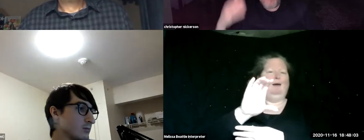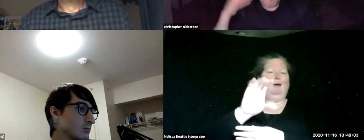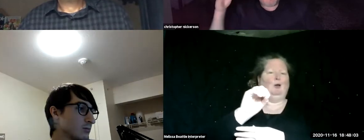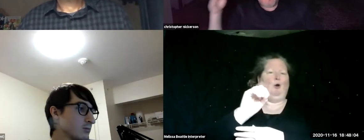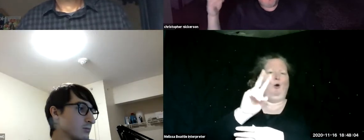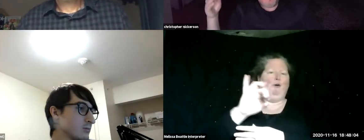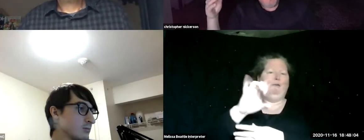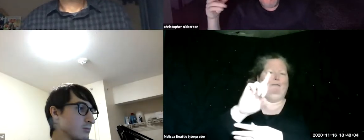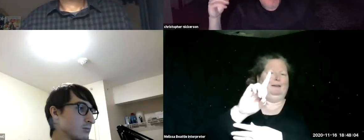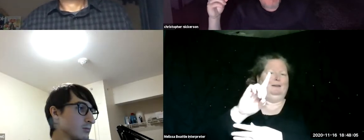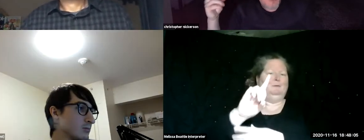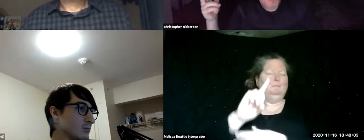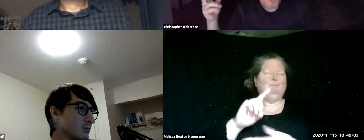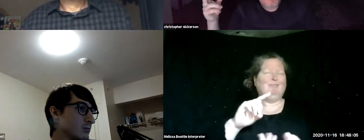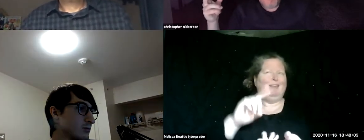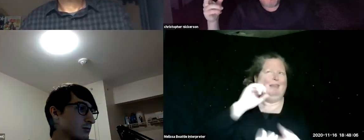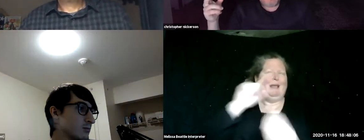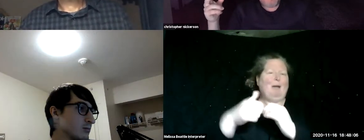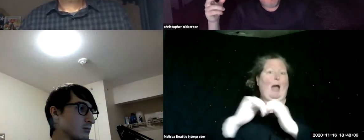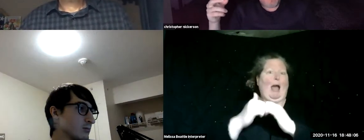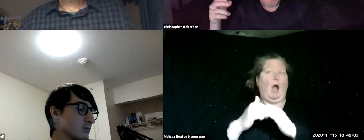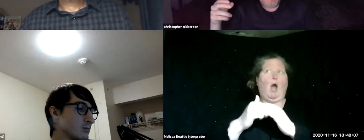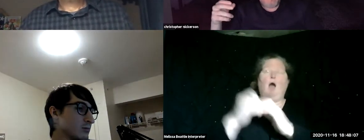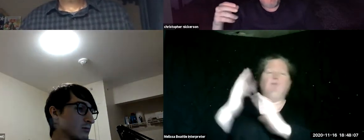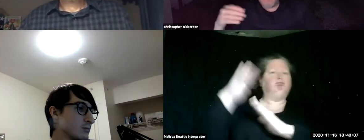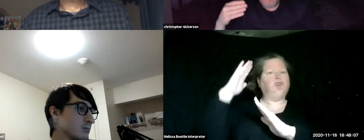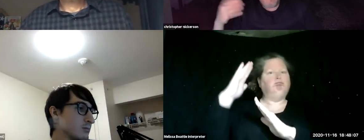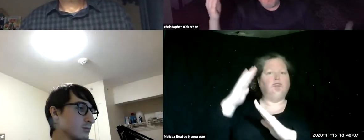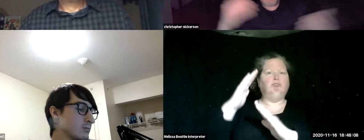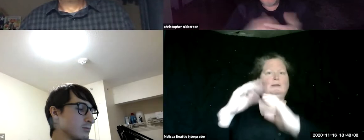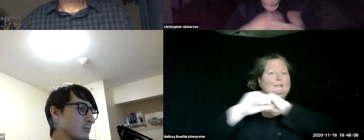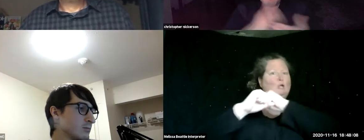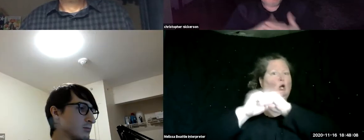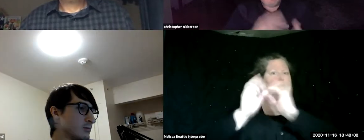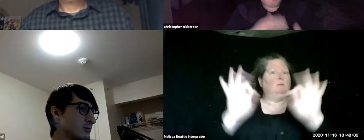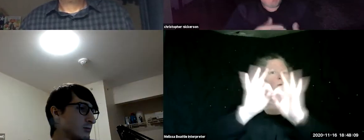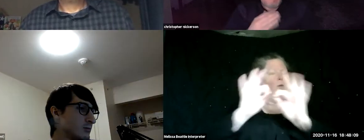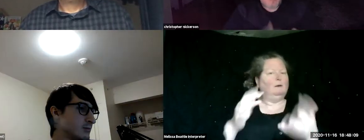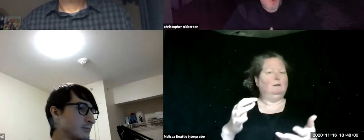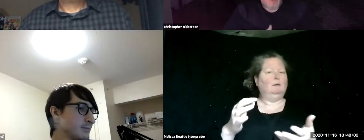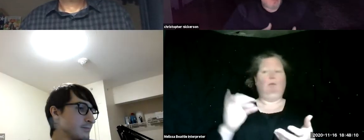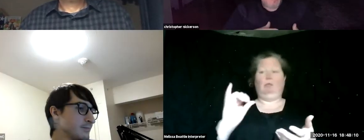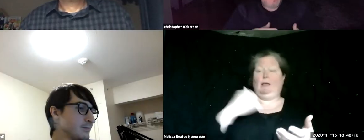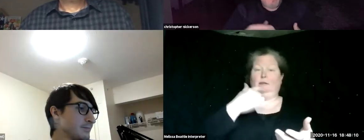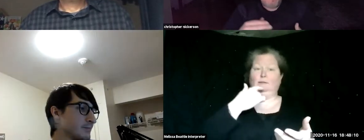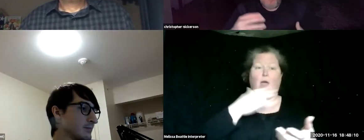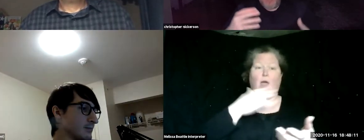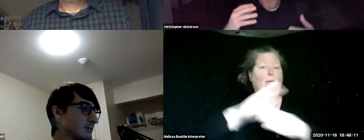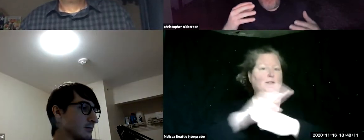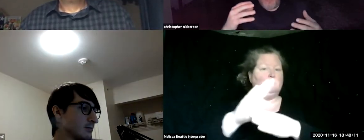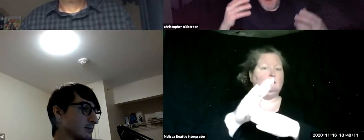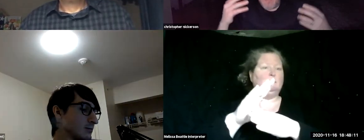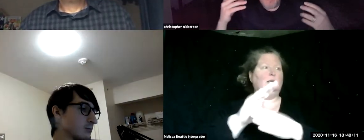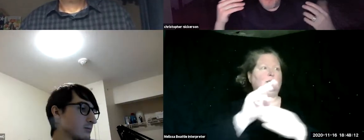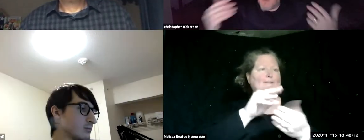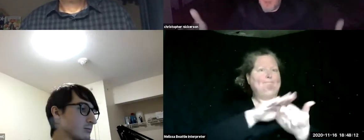how ultimate kind of security becomes when I say that, you know, my business is sanitizing this much more,